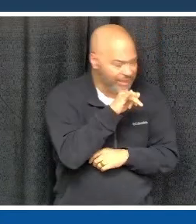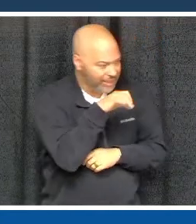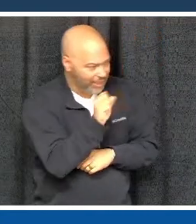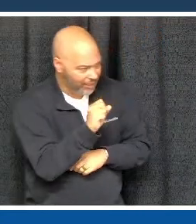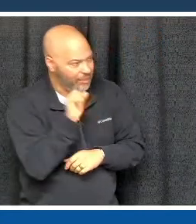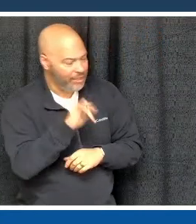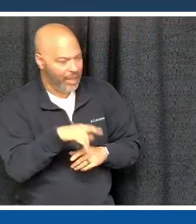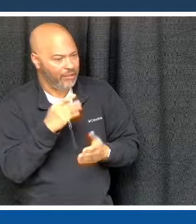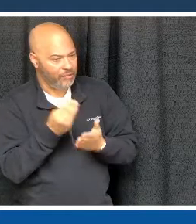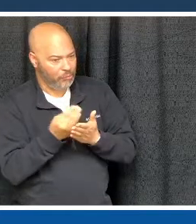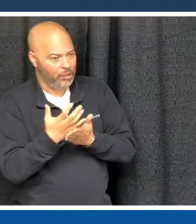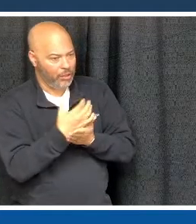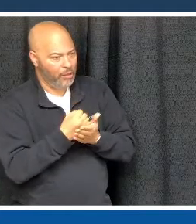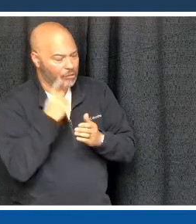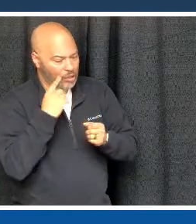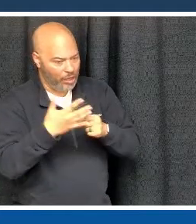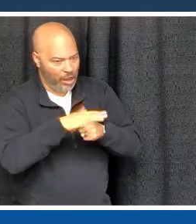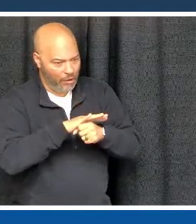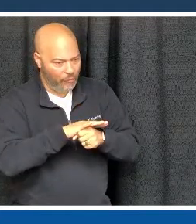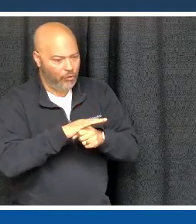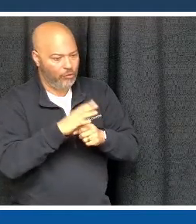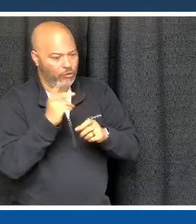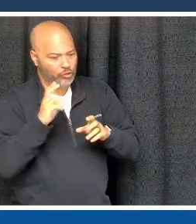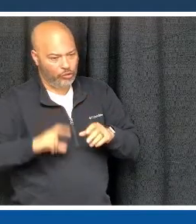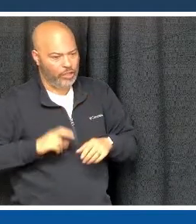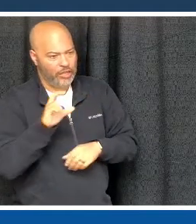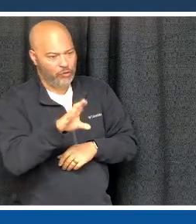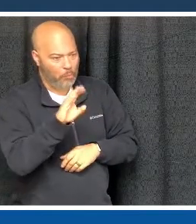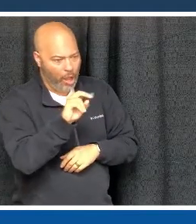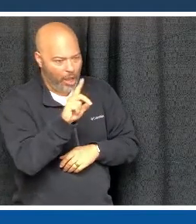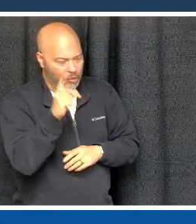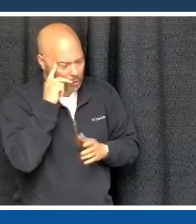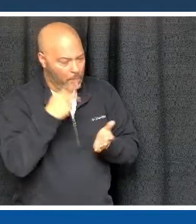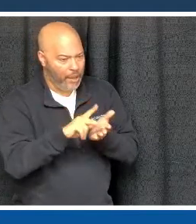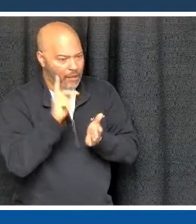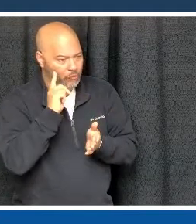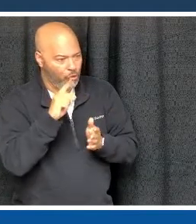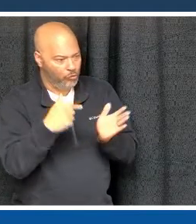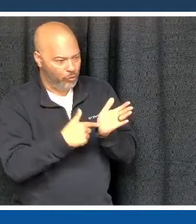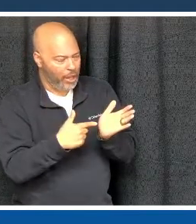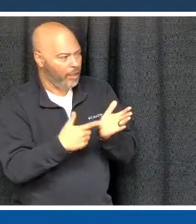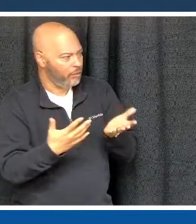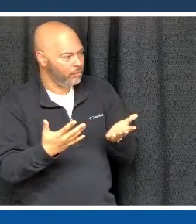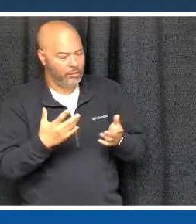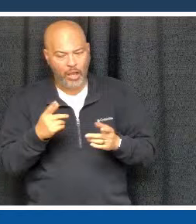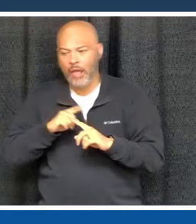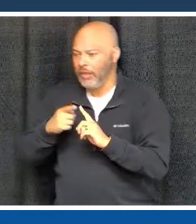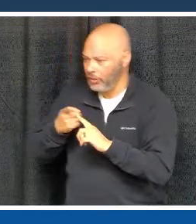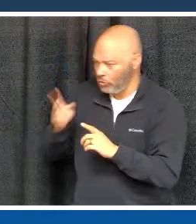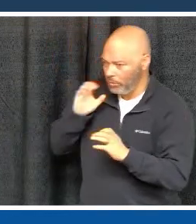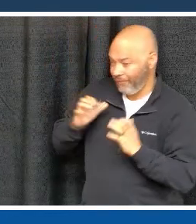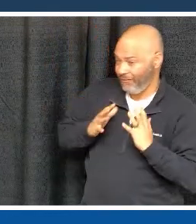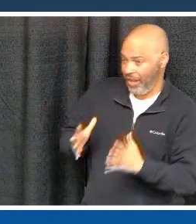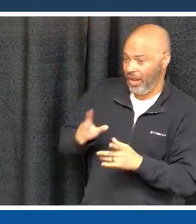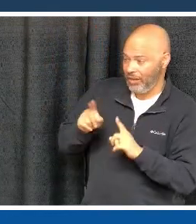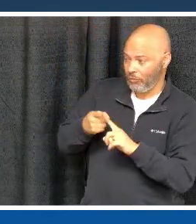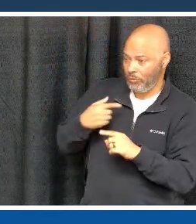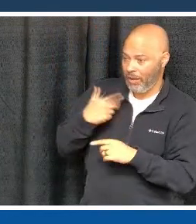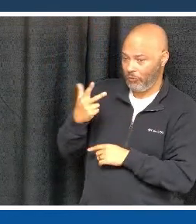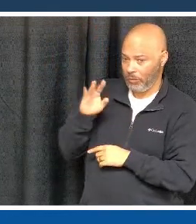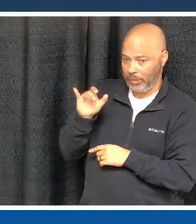that's the just- revenue that's needed to cover to issue revenue bonds Okay. to pay for the debt. And then you'll be all right, as long as we come up with $3